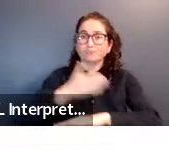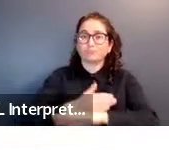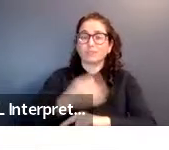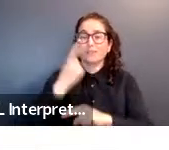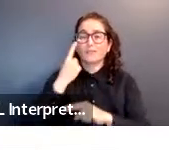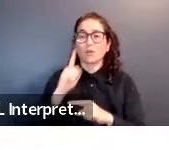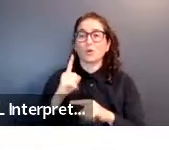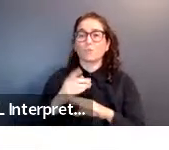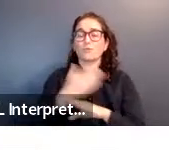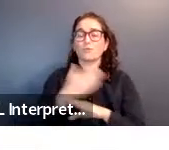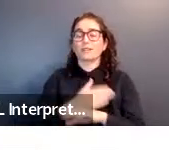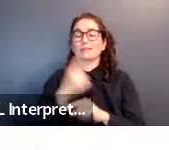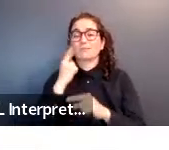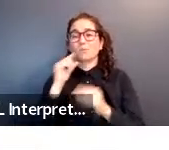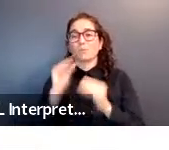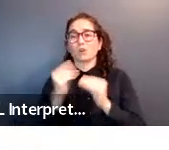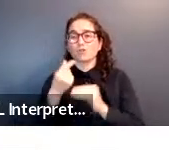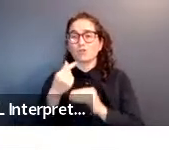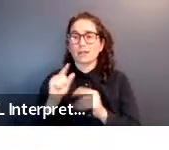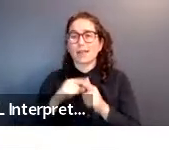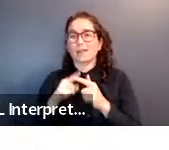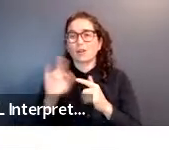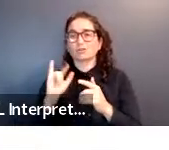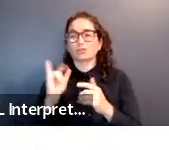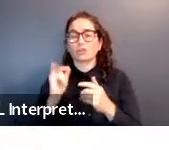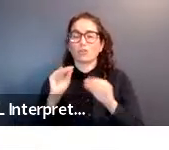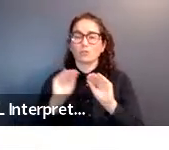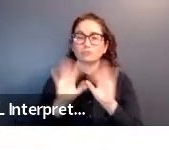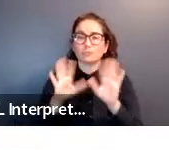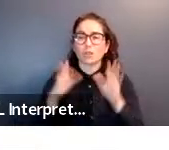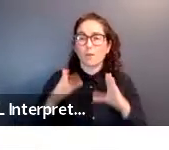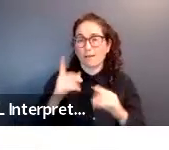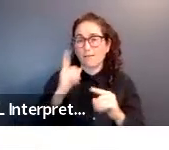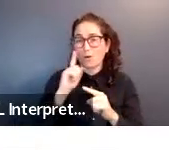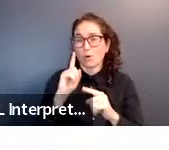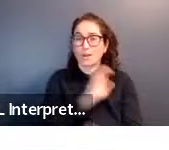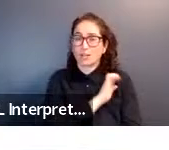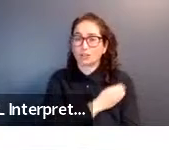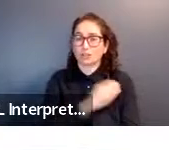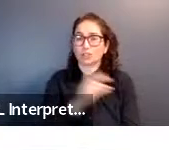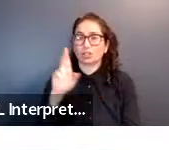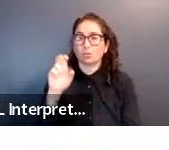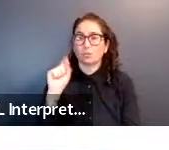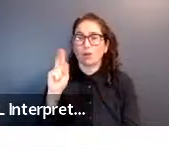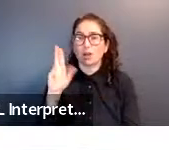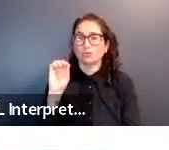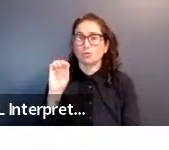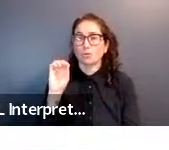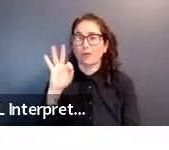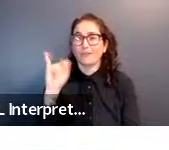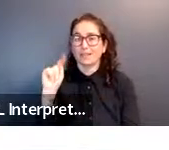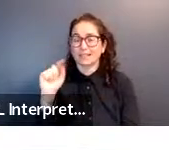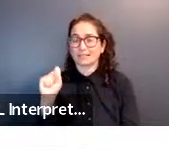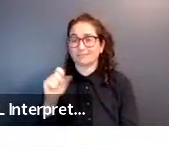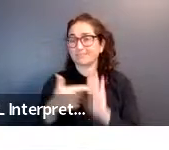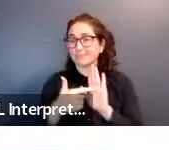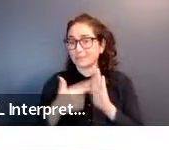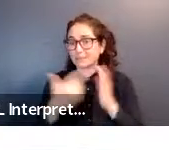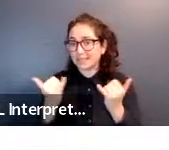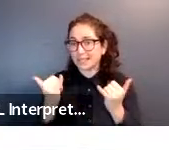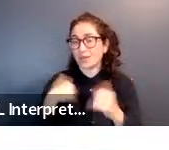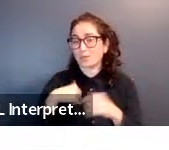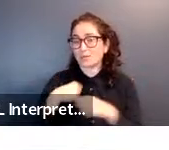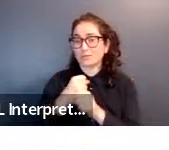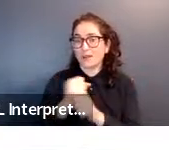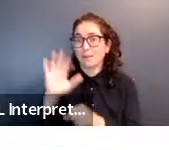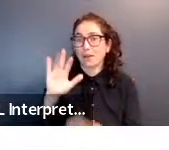the way for efficient energy retrofits. For example, today, we generate about 300 megawatts